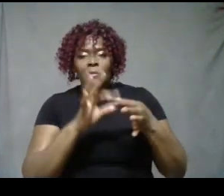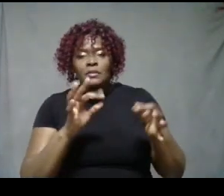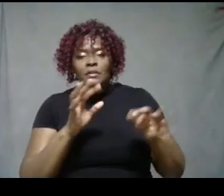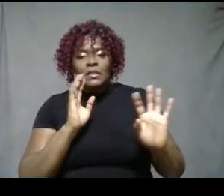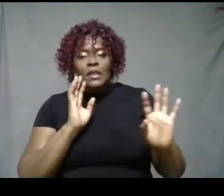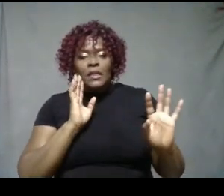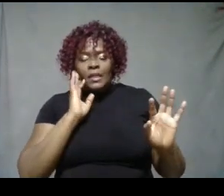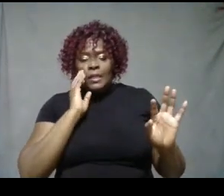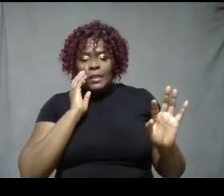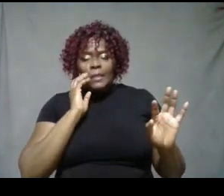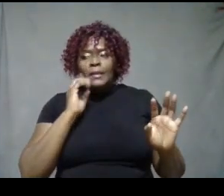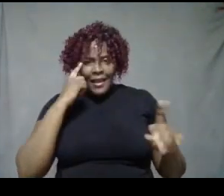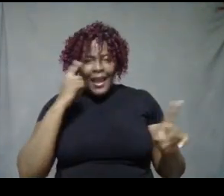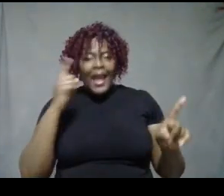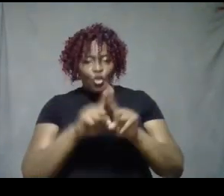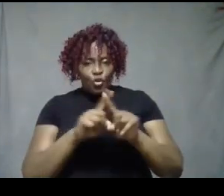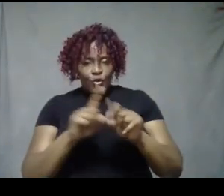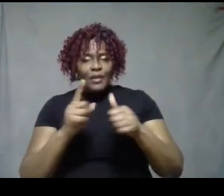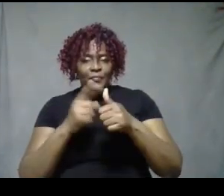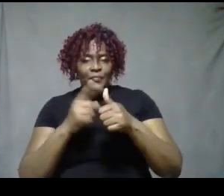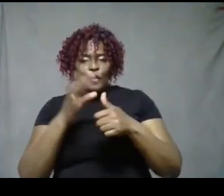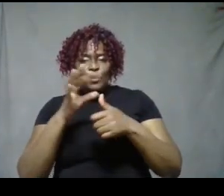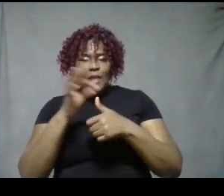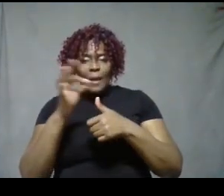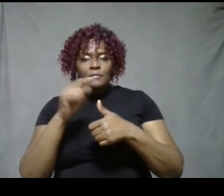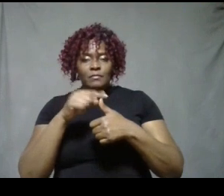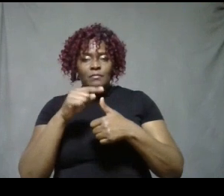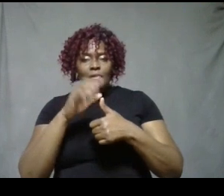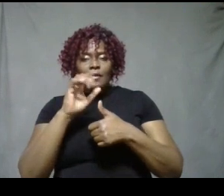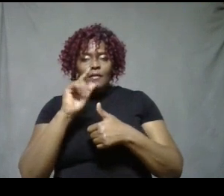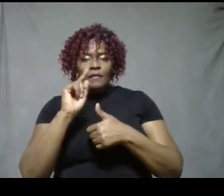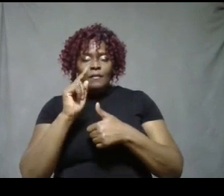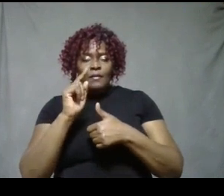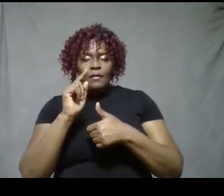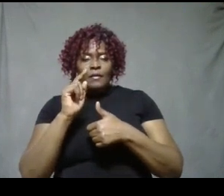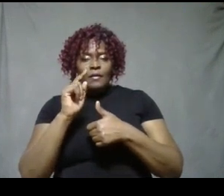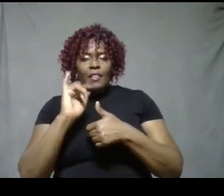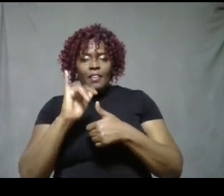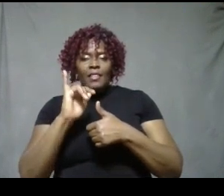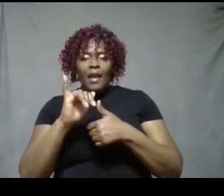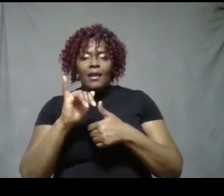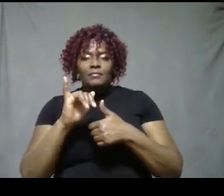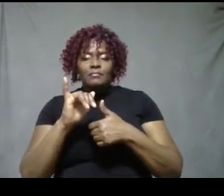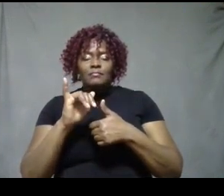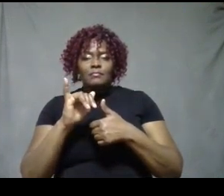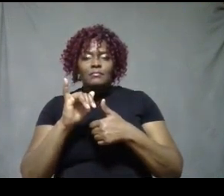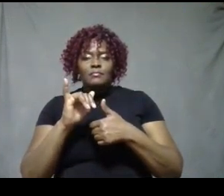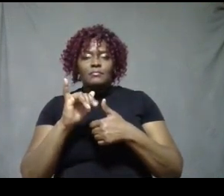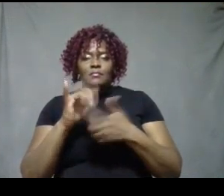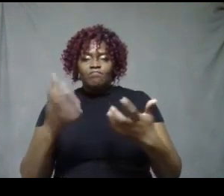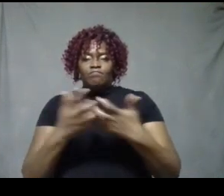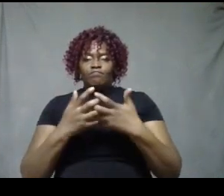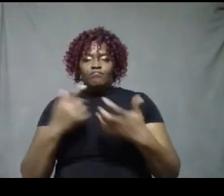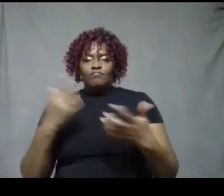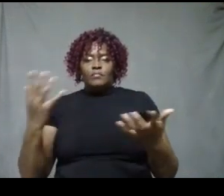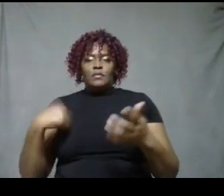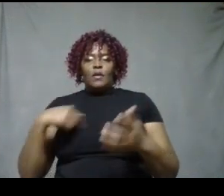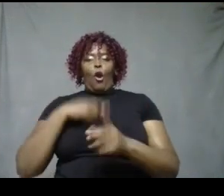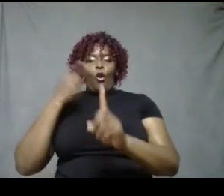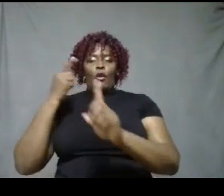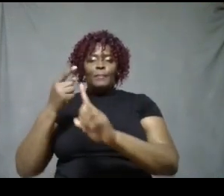I agree with option one. I think that captures what we're looking for. My comment, though,